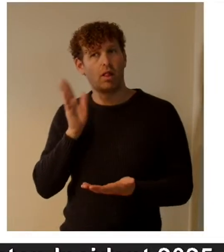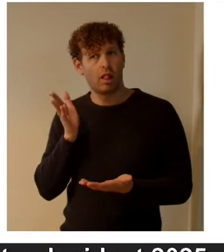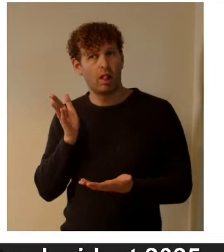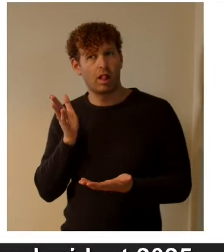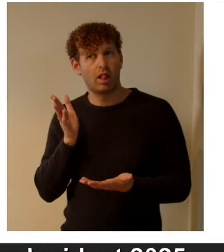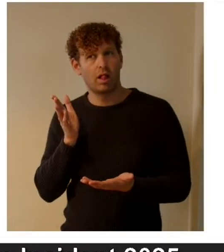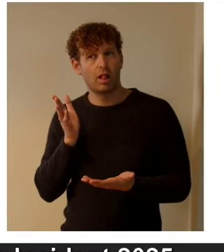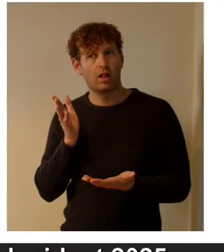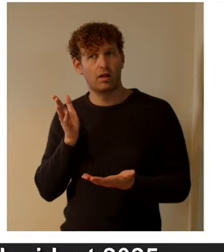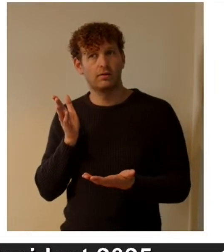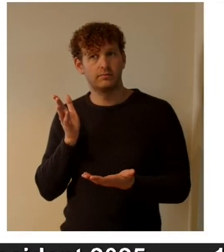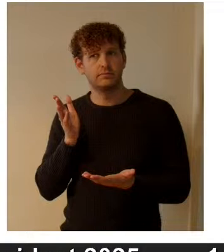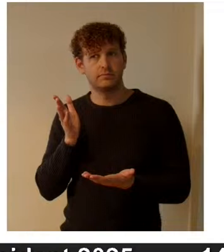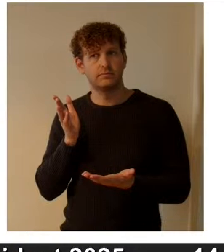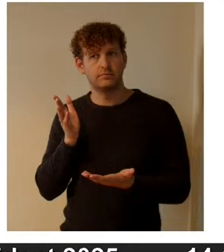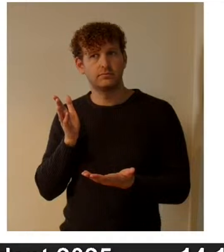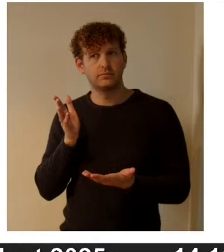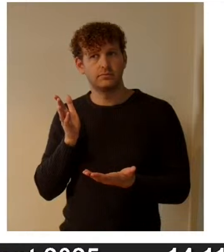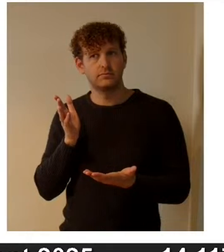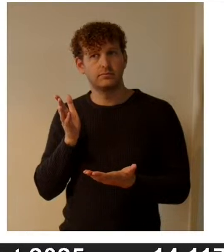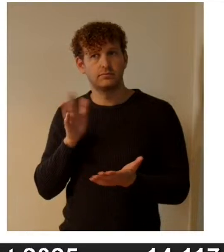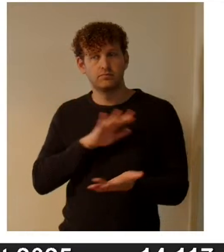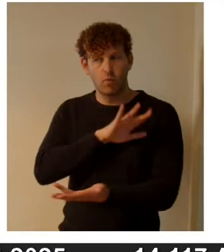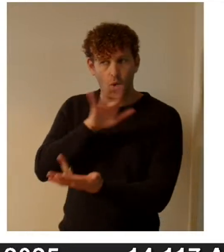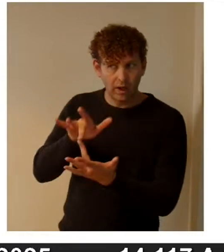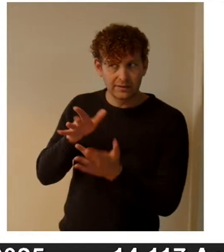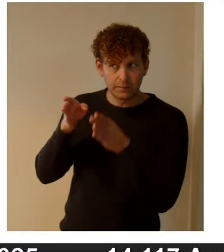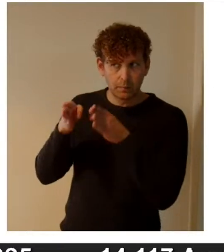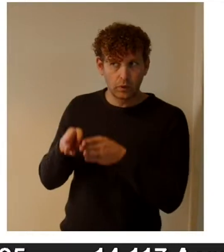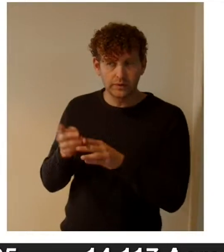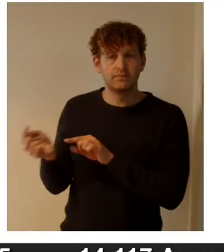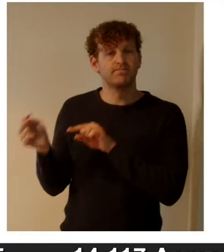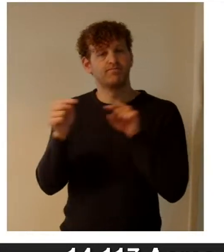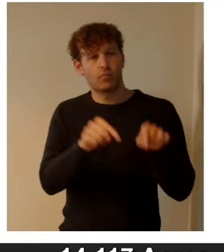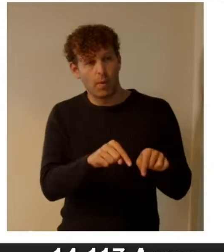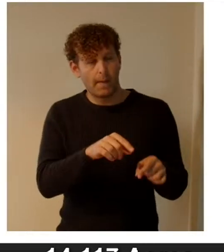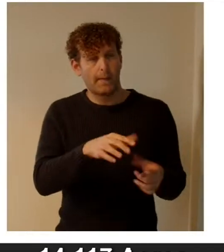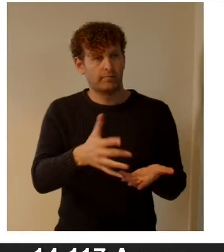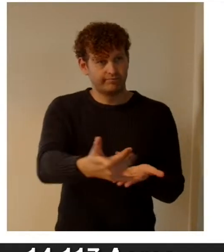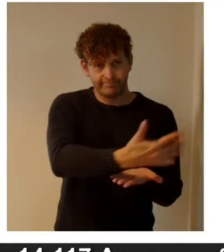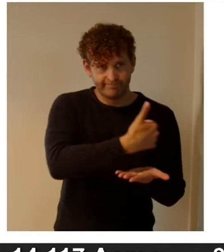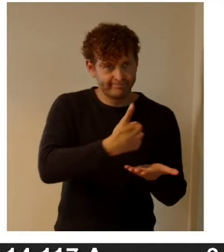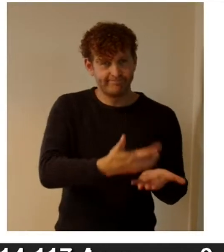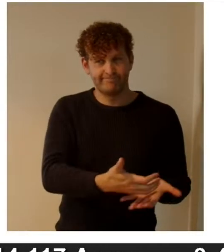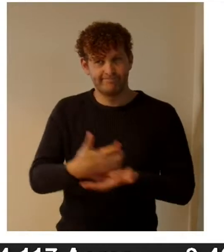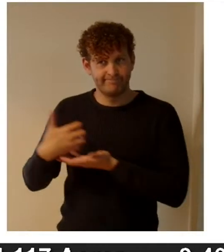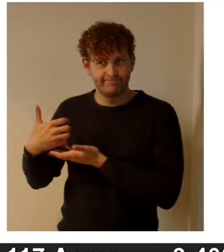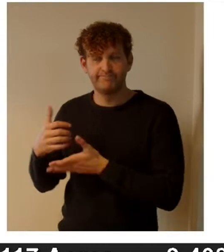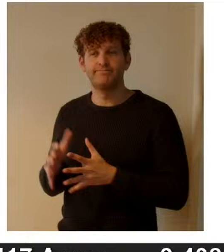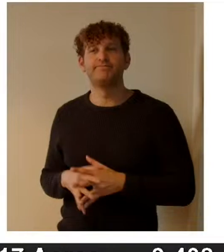hauler to come to your area and pick that trash up. Let me see.